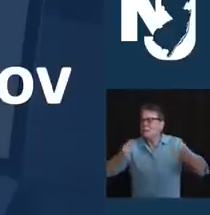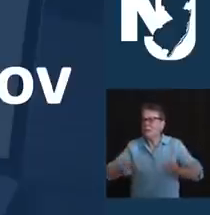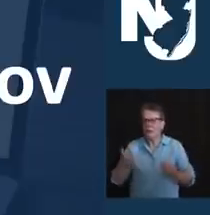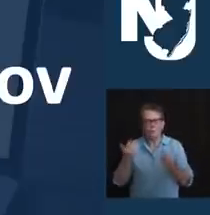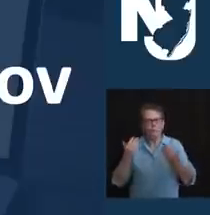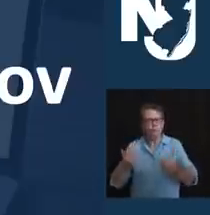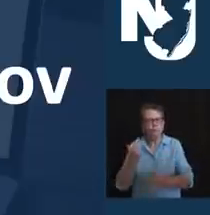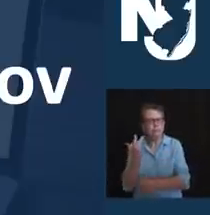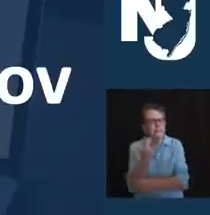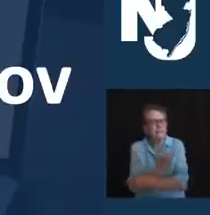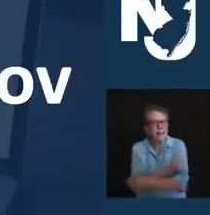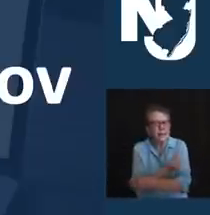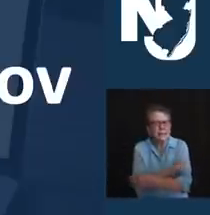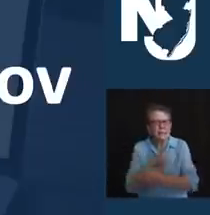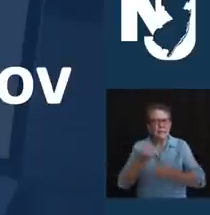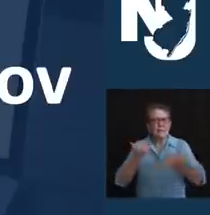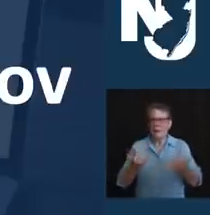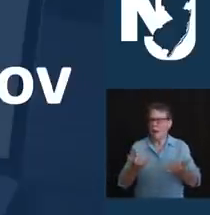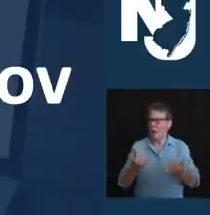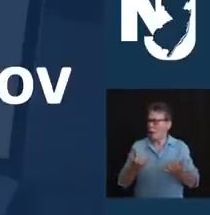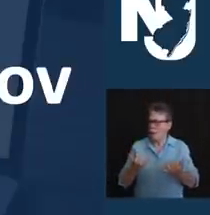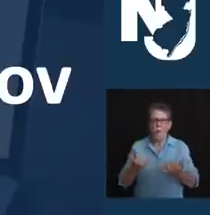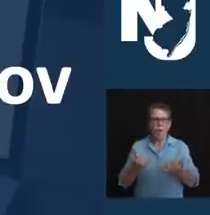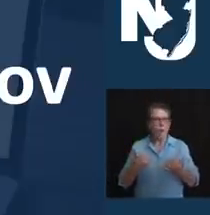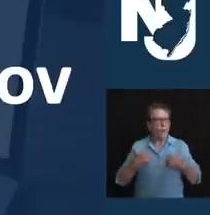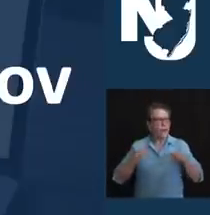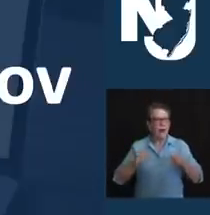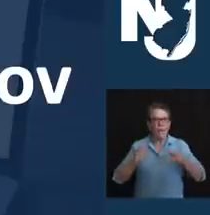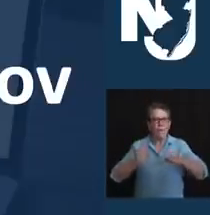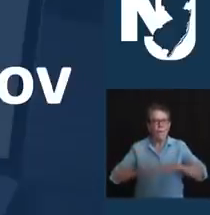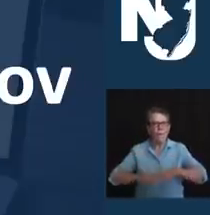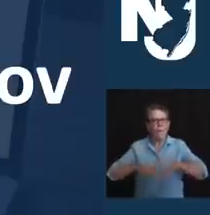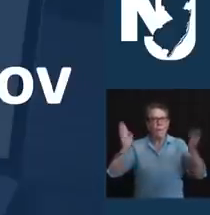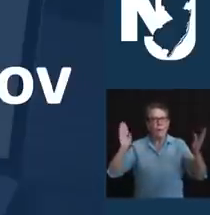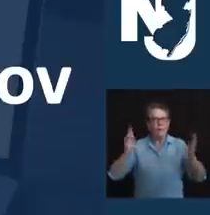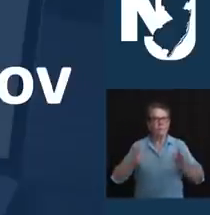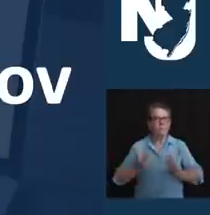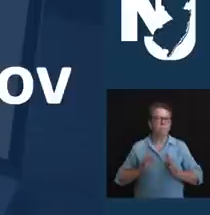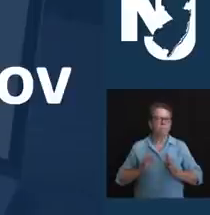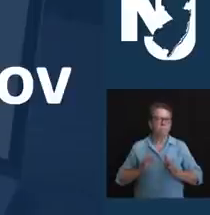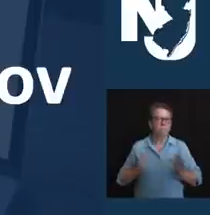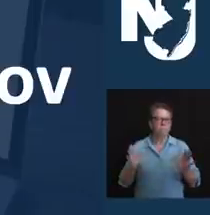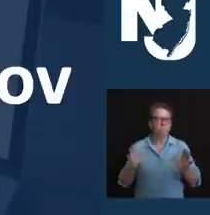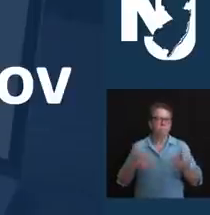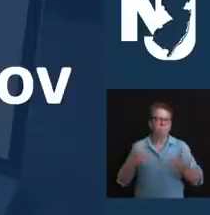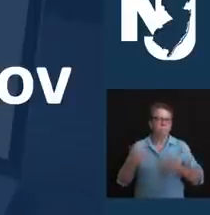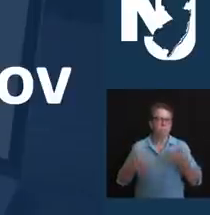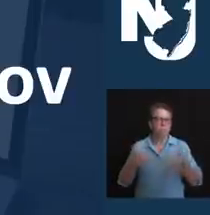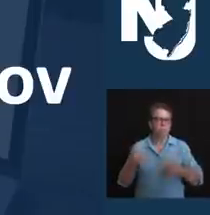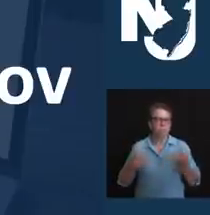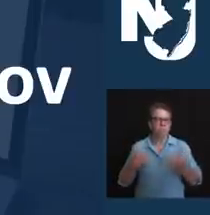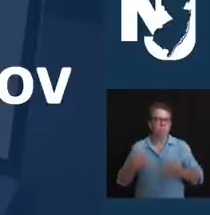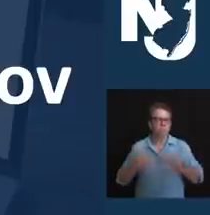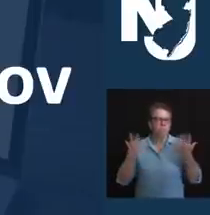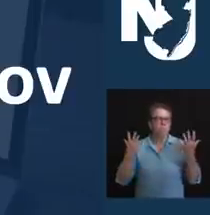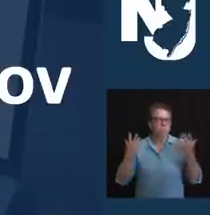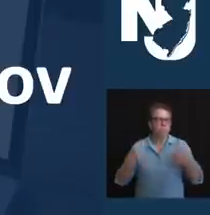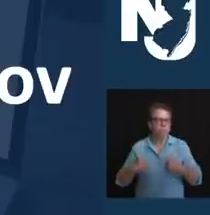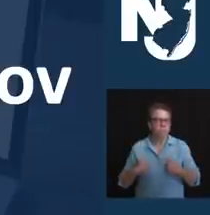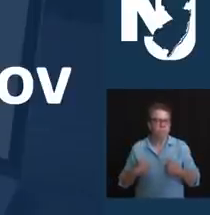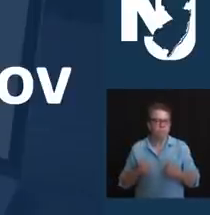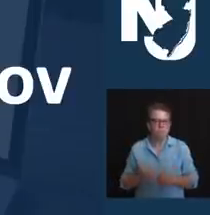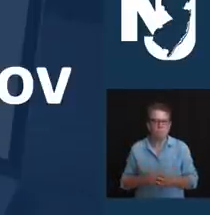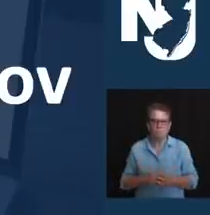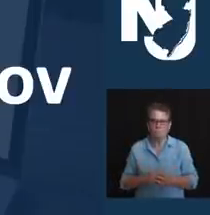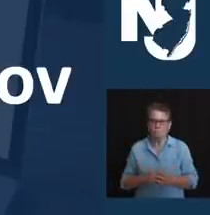by far the most significant. But finally, I must once again caution that this pandemic is not over.